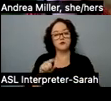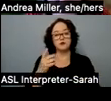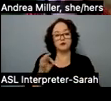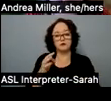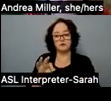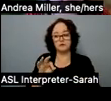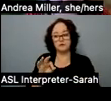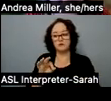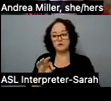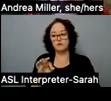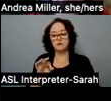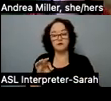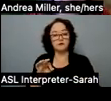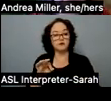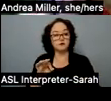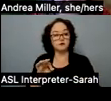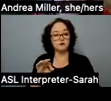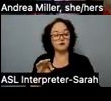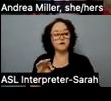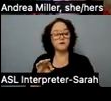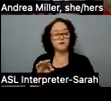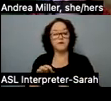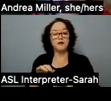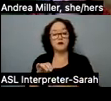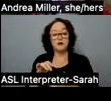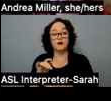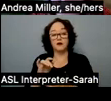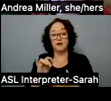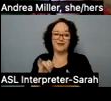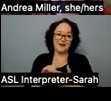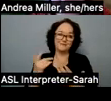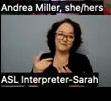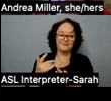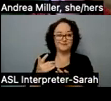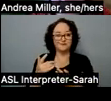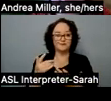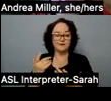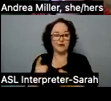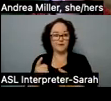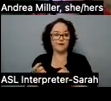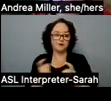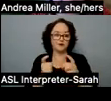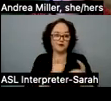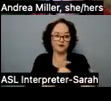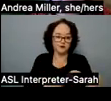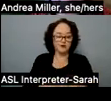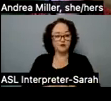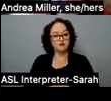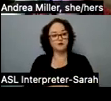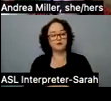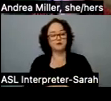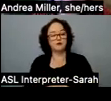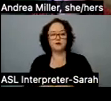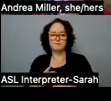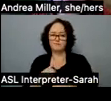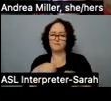actually came about, again, changing. And I want to talk about this change just to highlight how you might have a plan